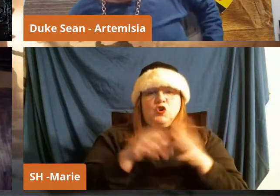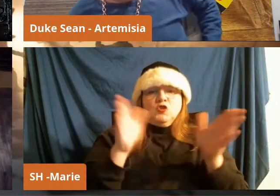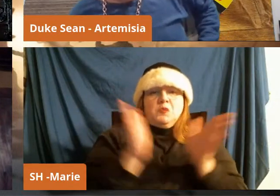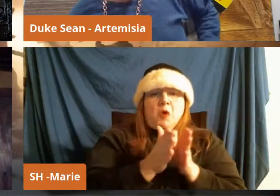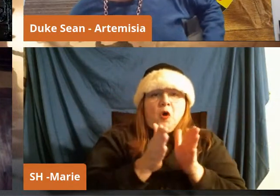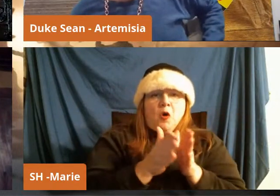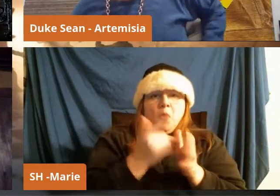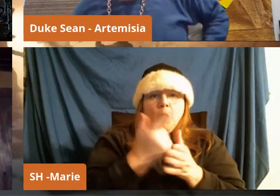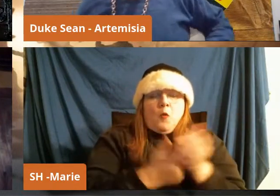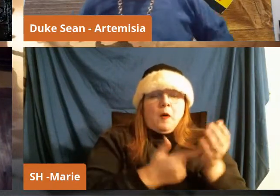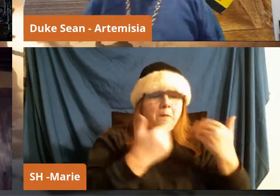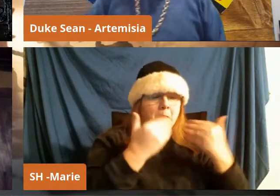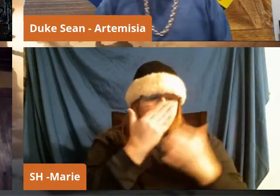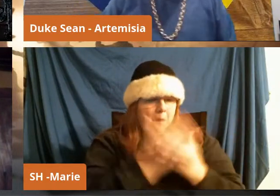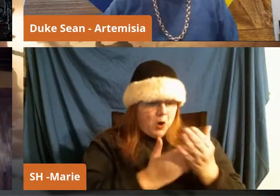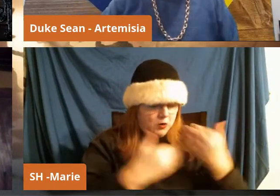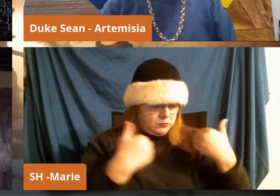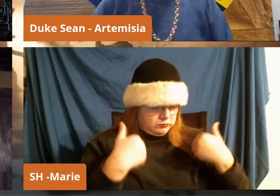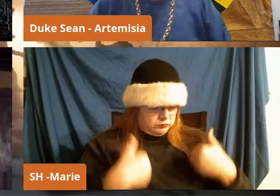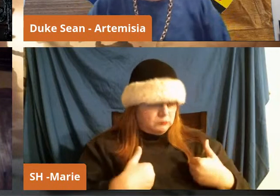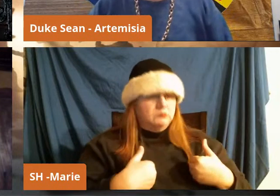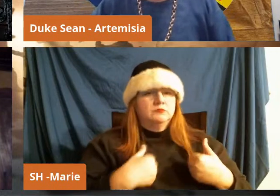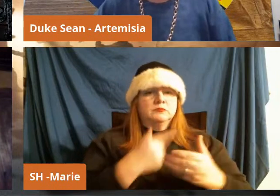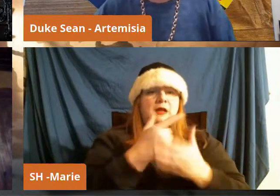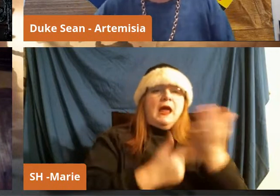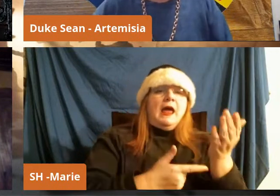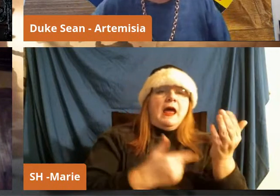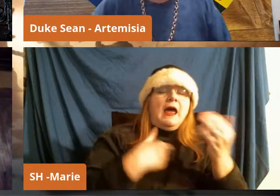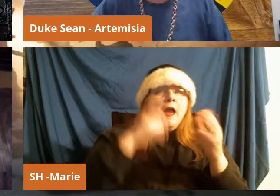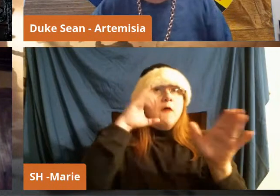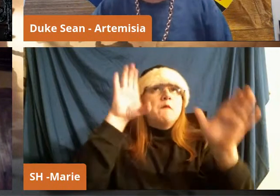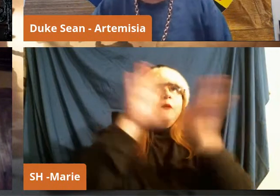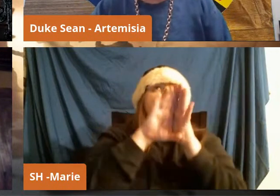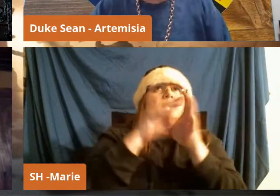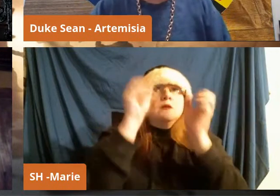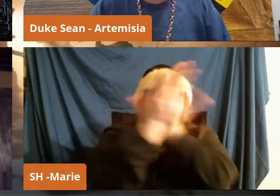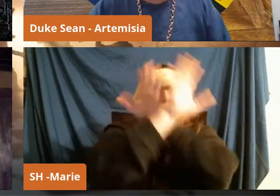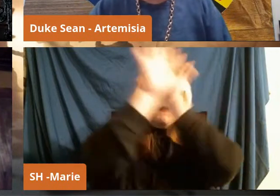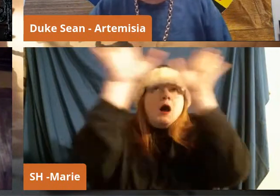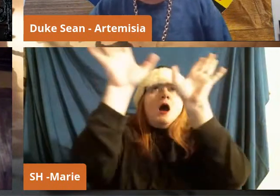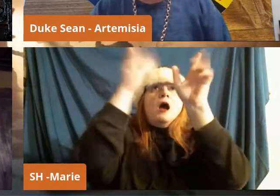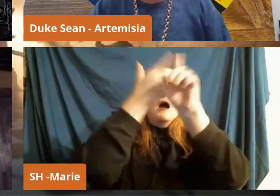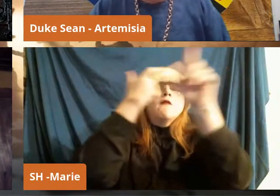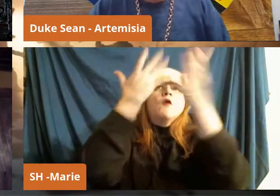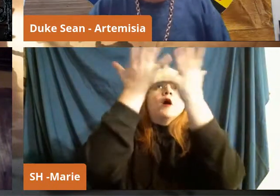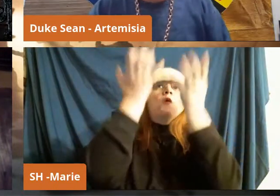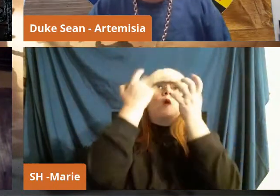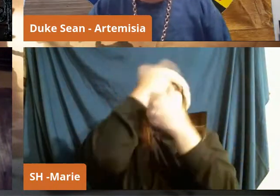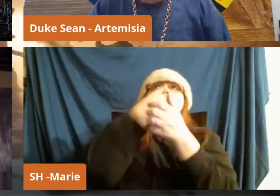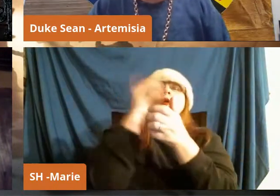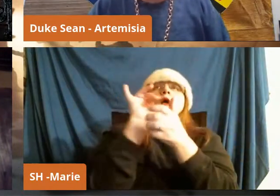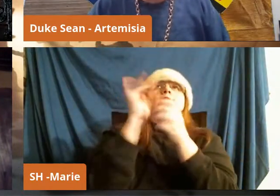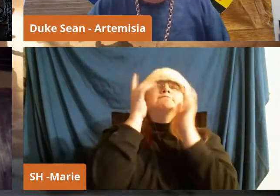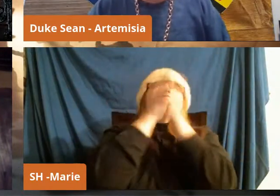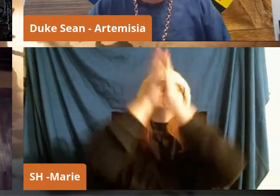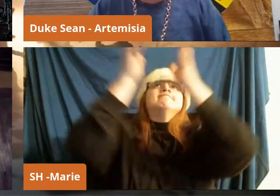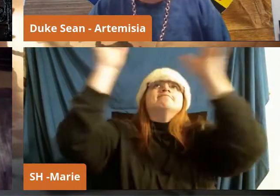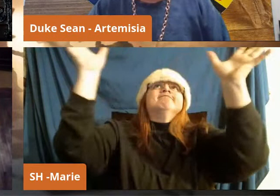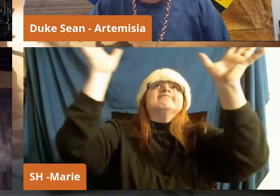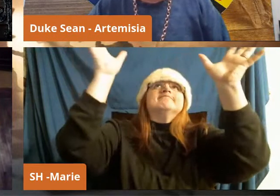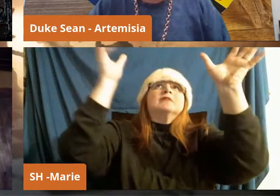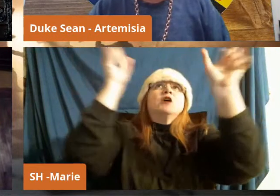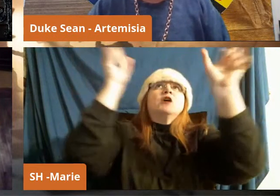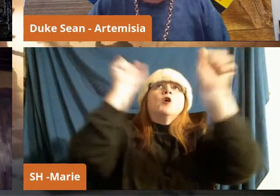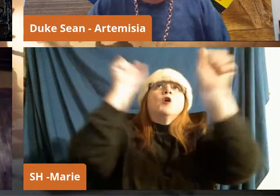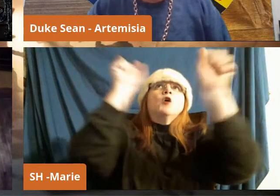start with one piece and, have a picture in your mind of what you want to look like and work towards